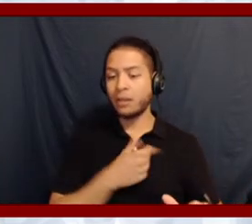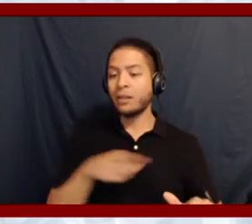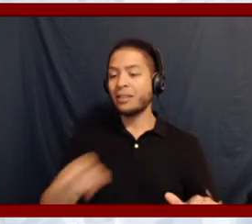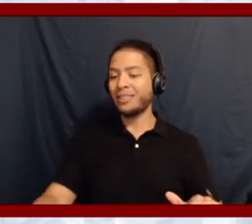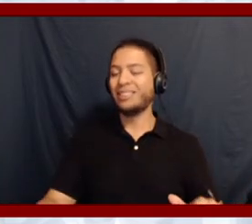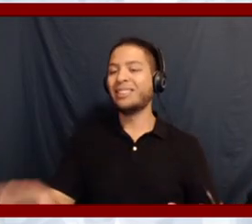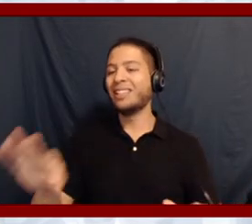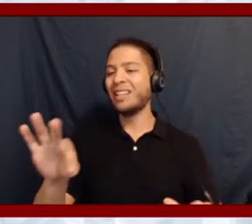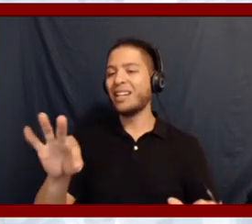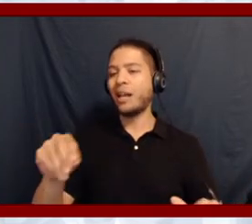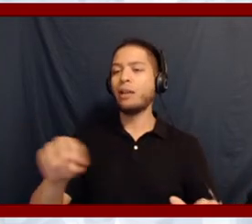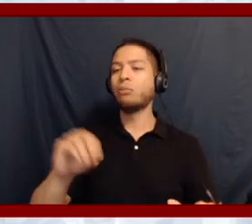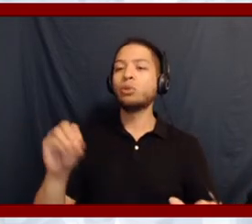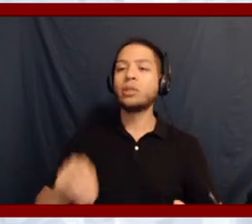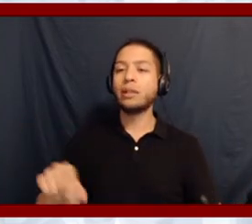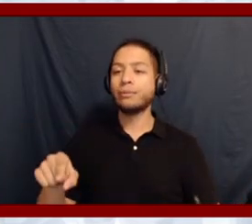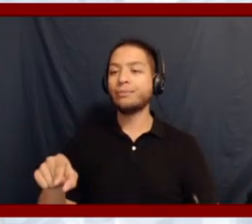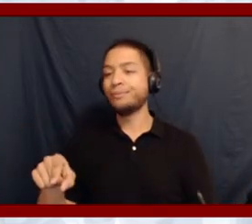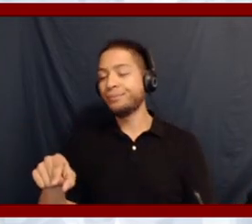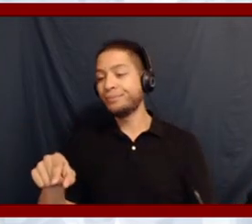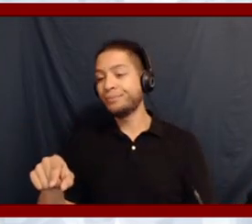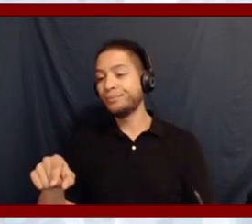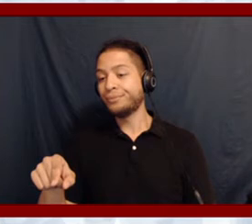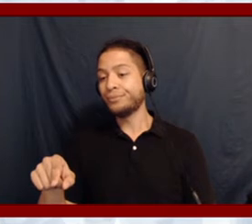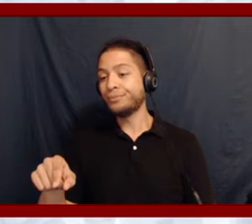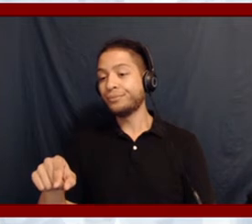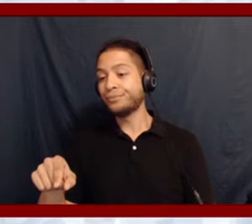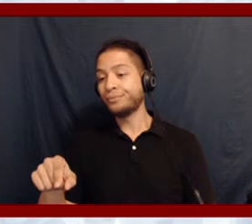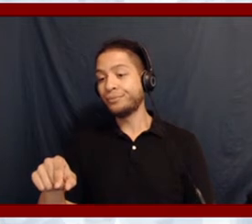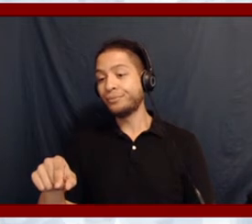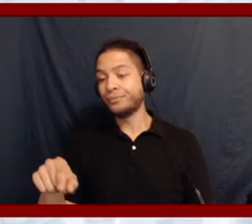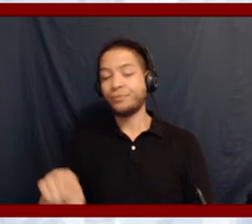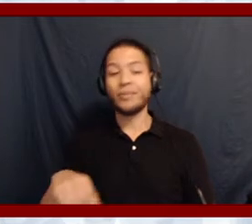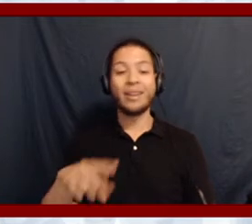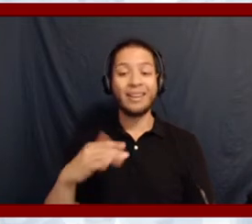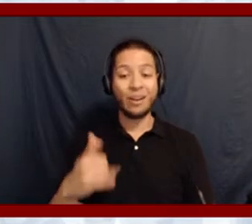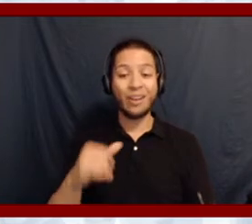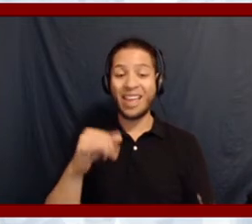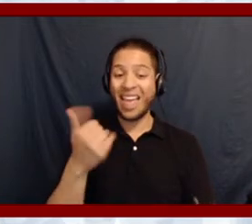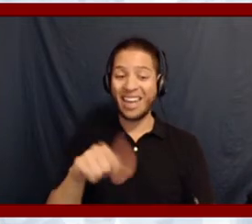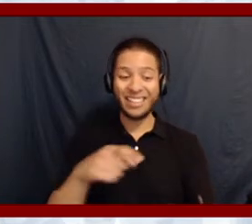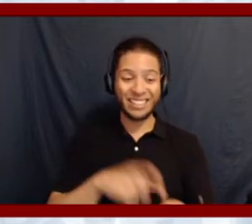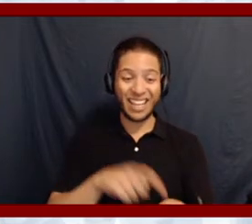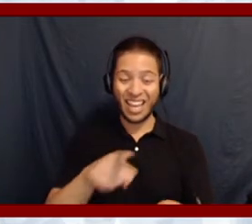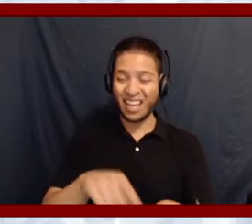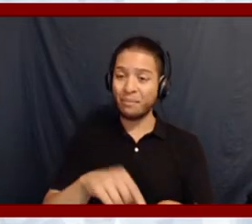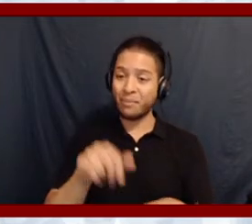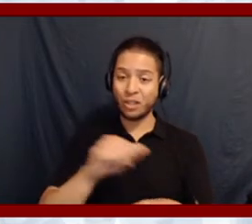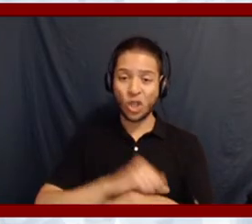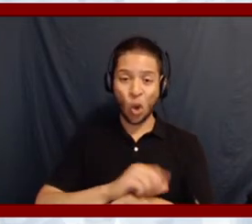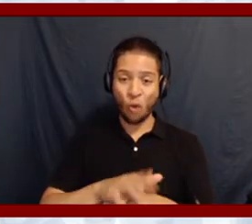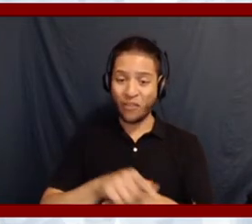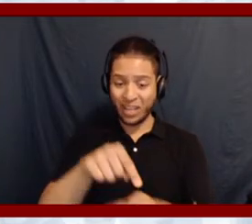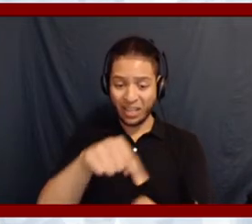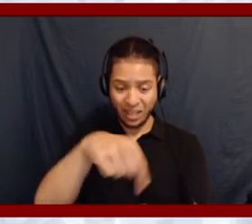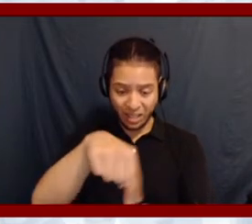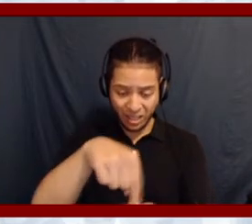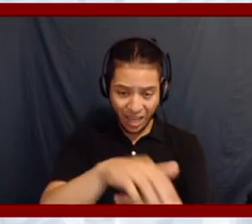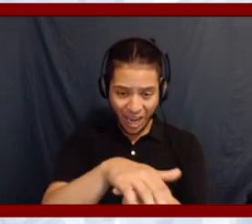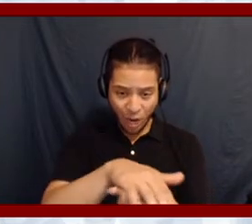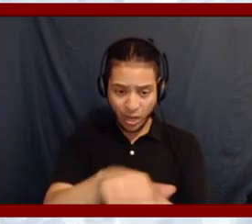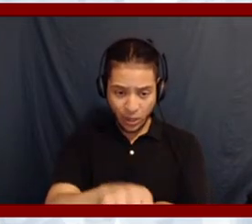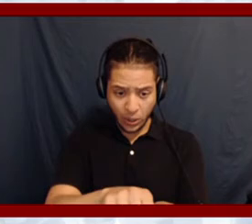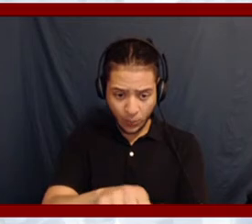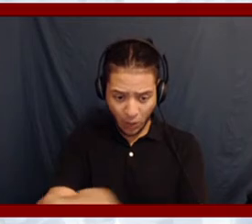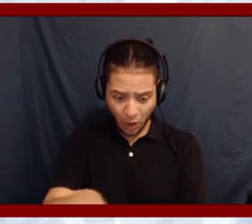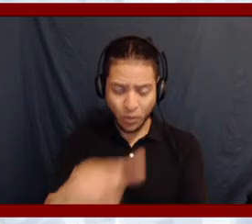among individuals who are unvaccinated. And if you look at any outbreak, it is disproportionately by far among the